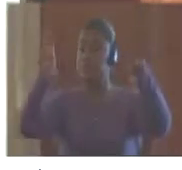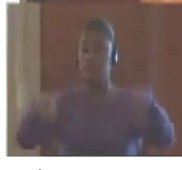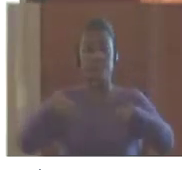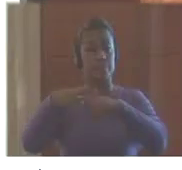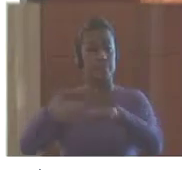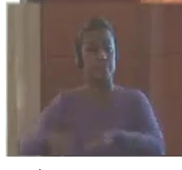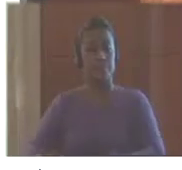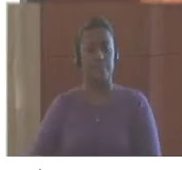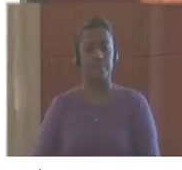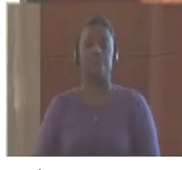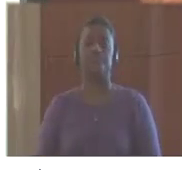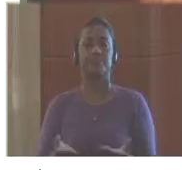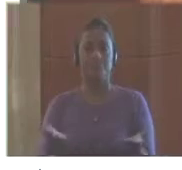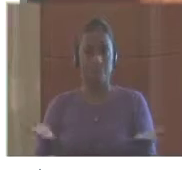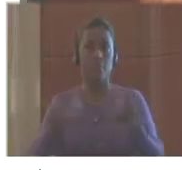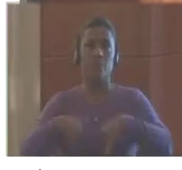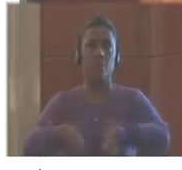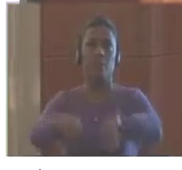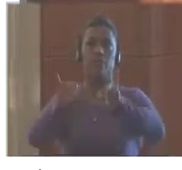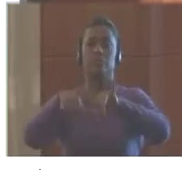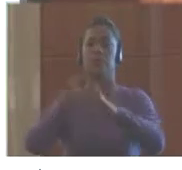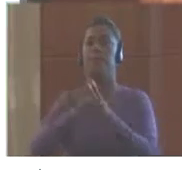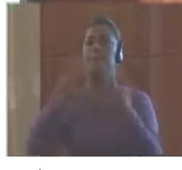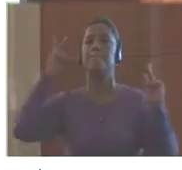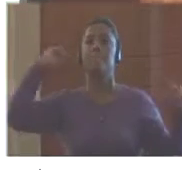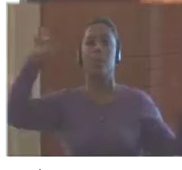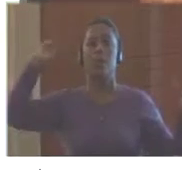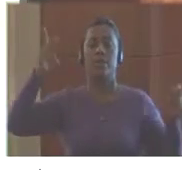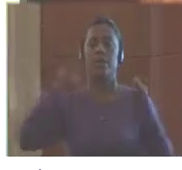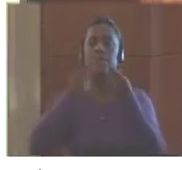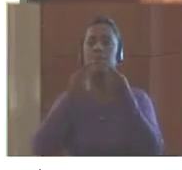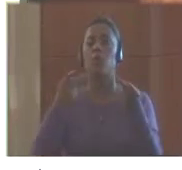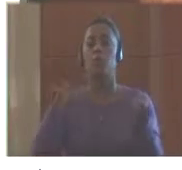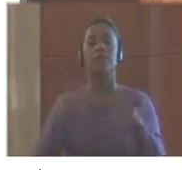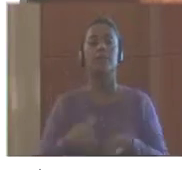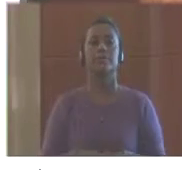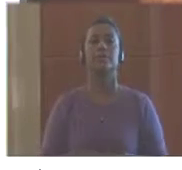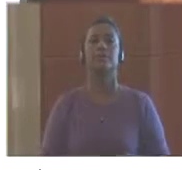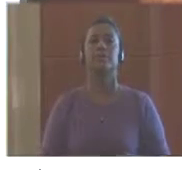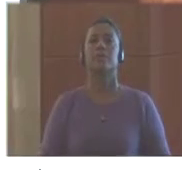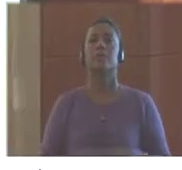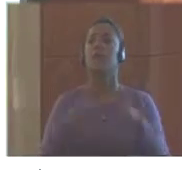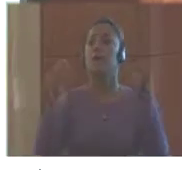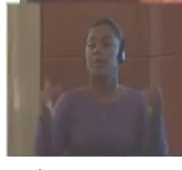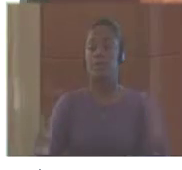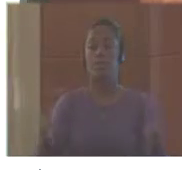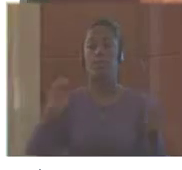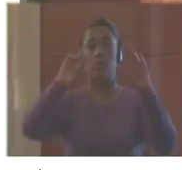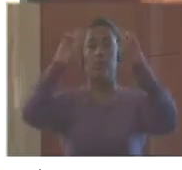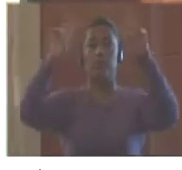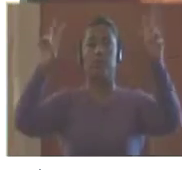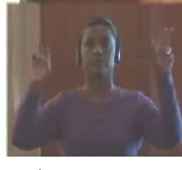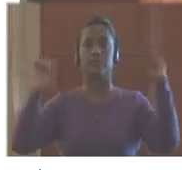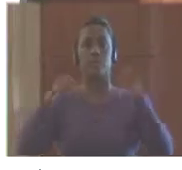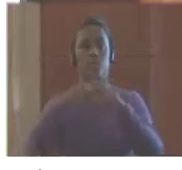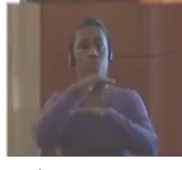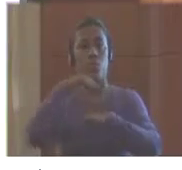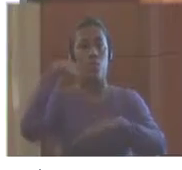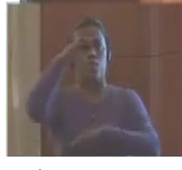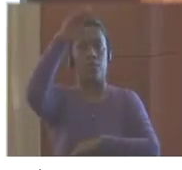by all these things. Okay, let's advance a bit with public policies. Here I've chosen one by